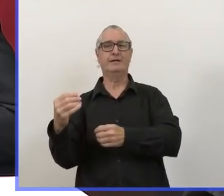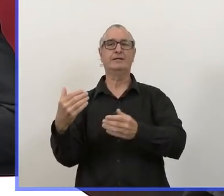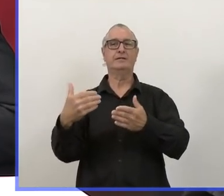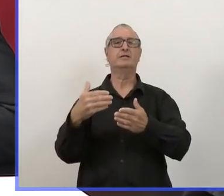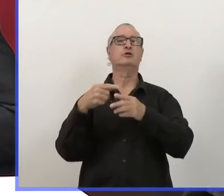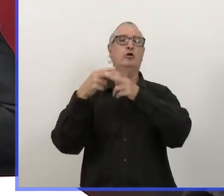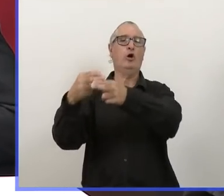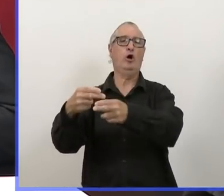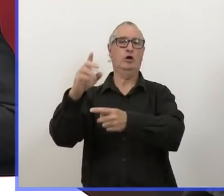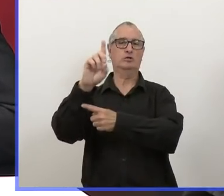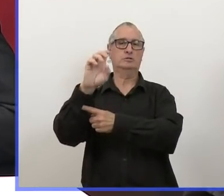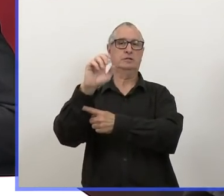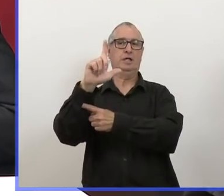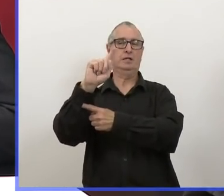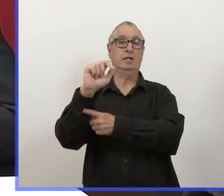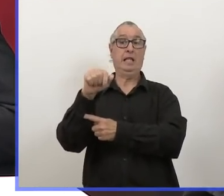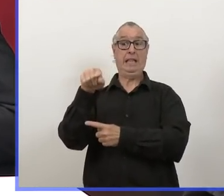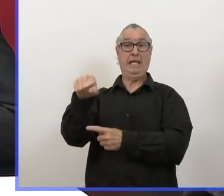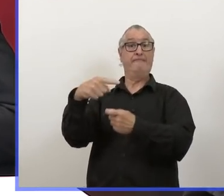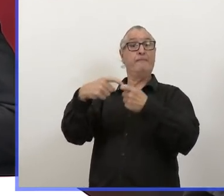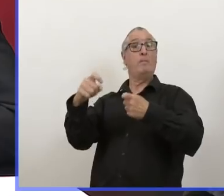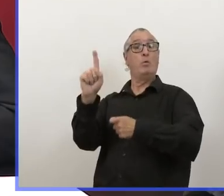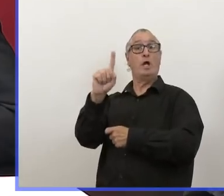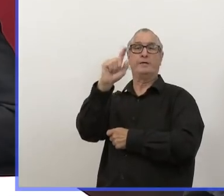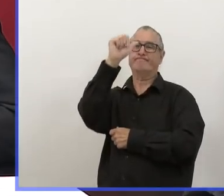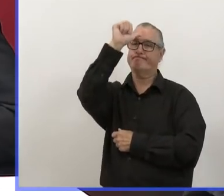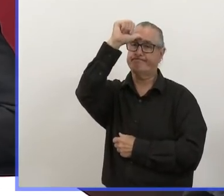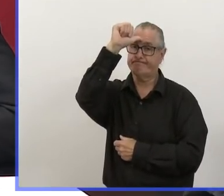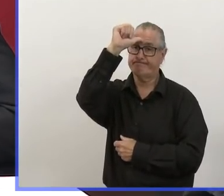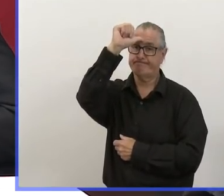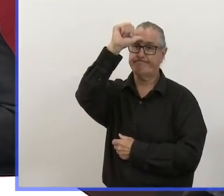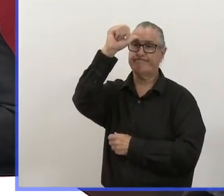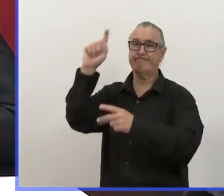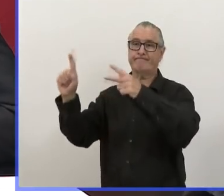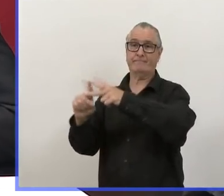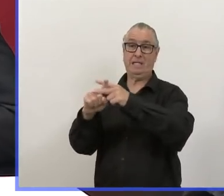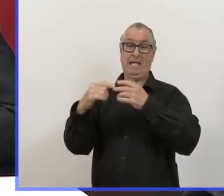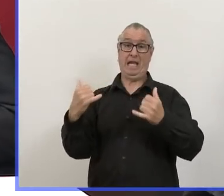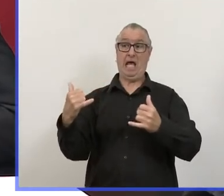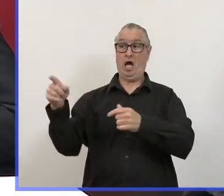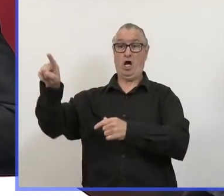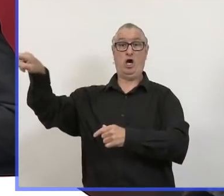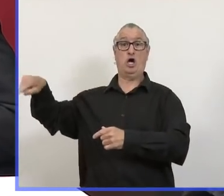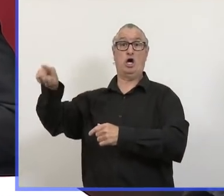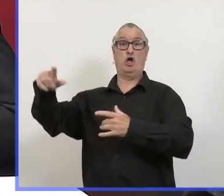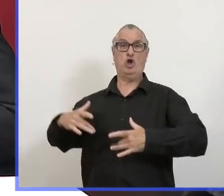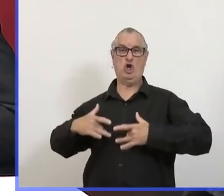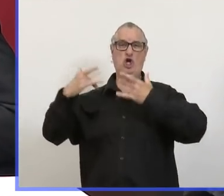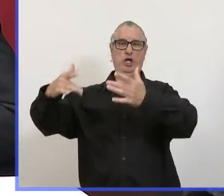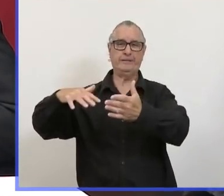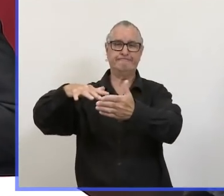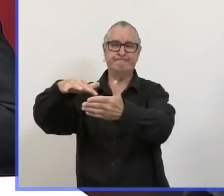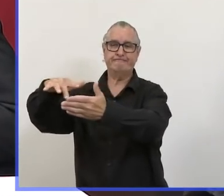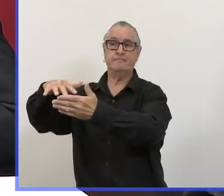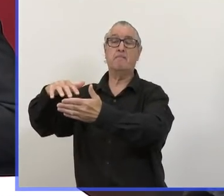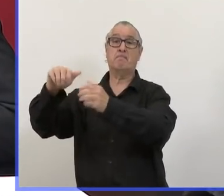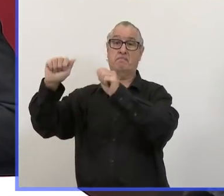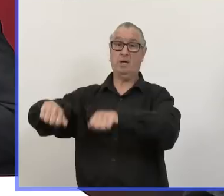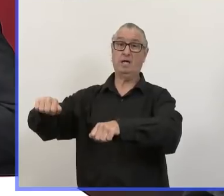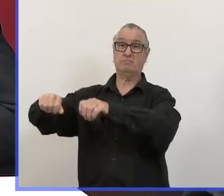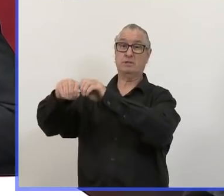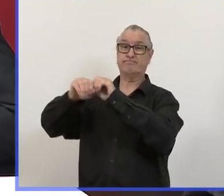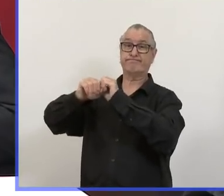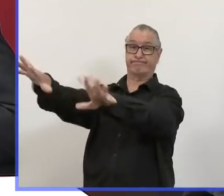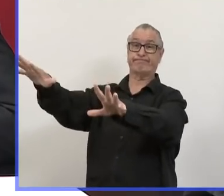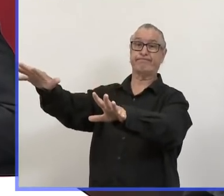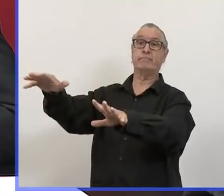in India. The early evidence, it is more communicable. There are some thoughts that it might be more aggressive in relation to causing